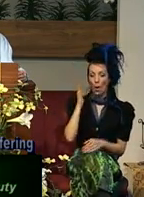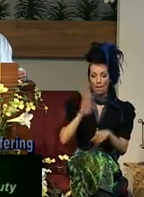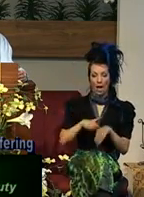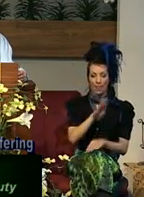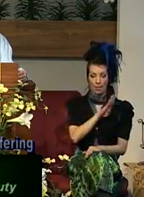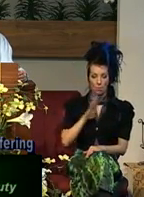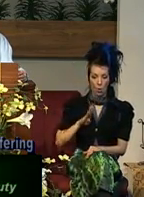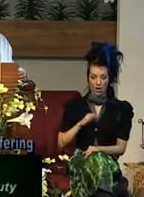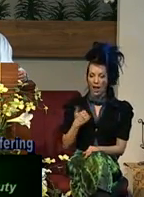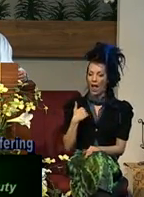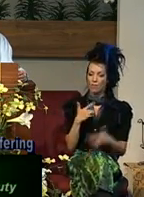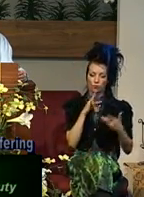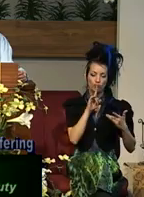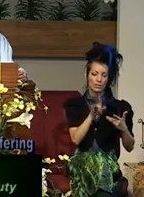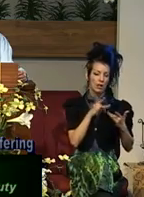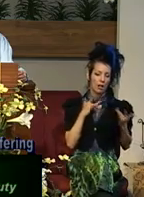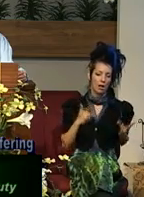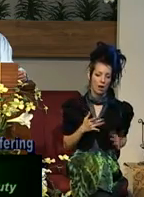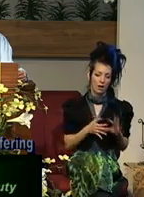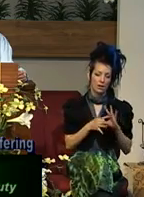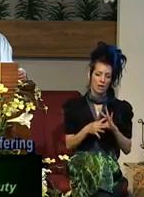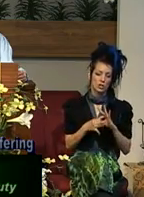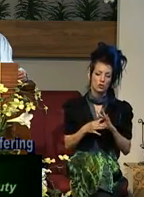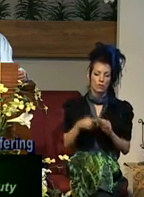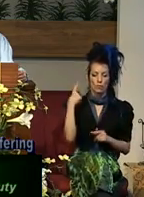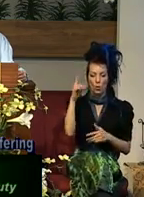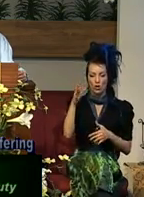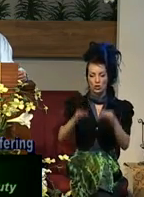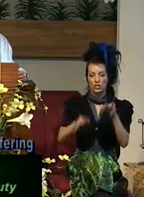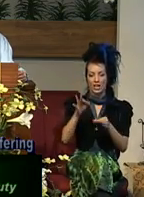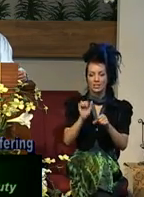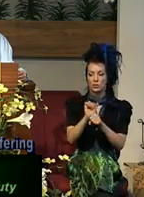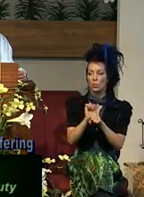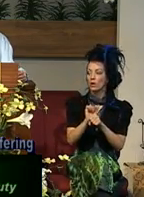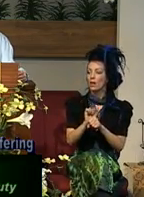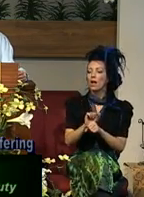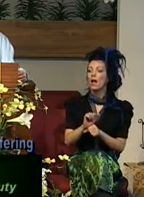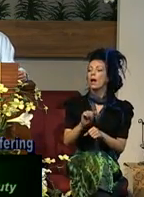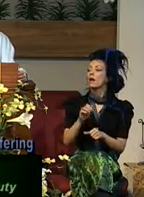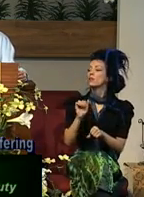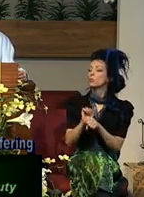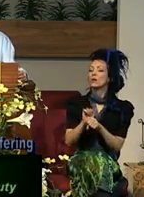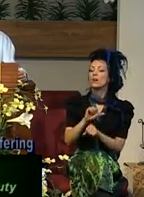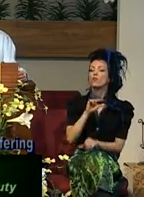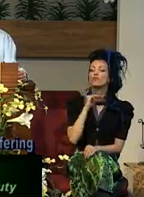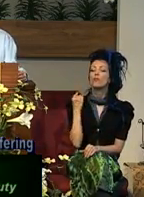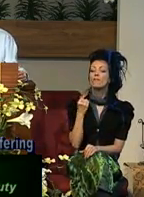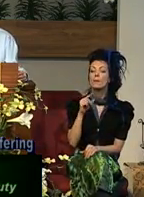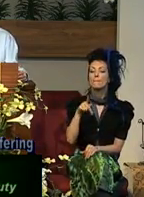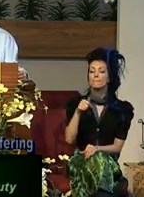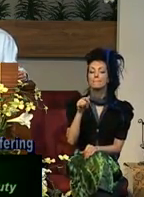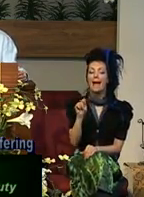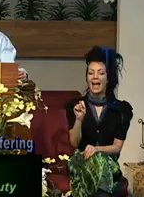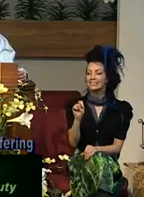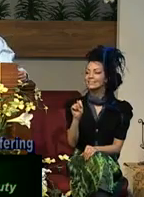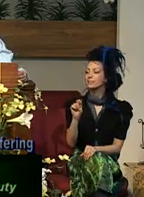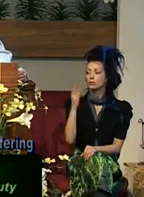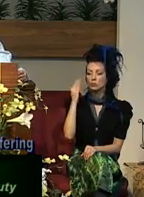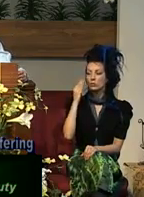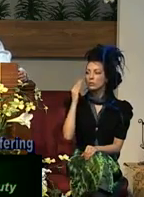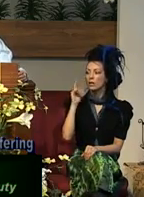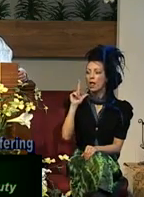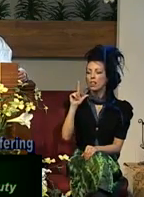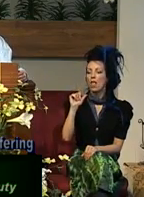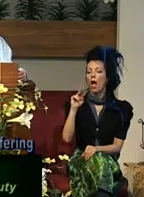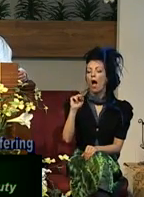for justice work. And the work that Reverend Pat Baumgartner, how many people know her? Quite a few. Reverend